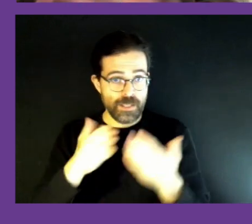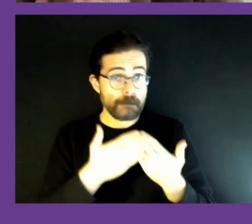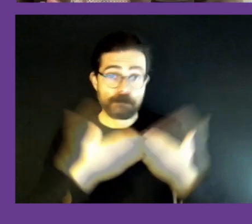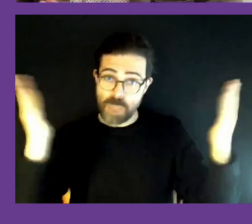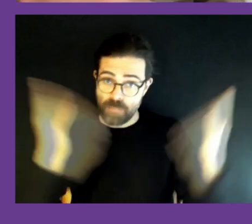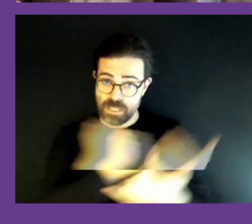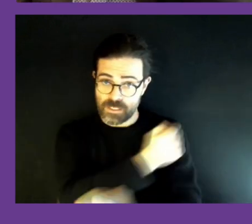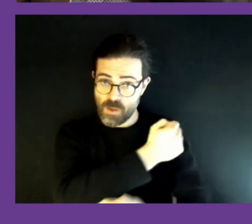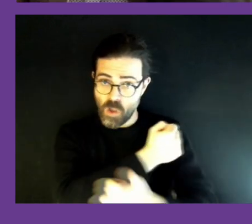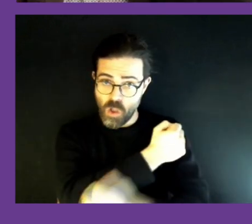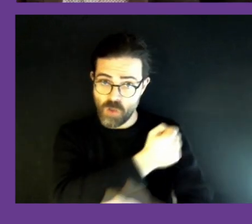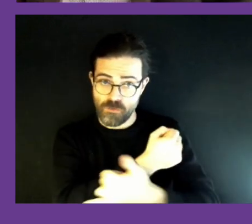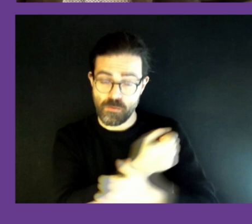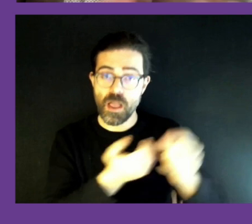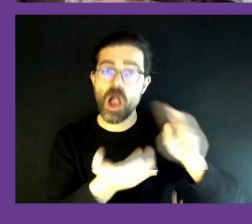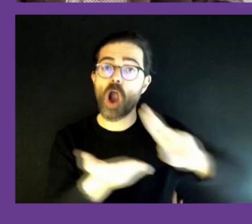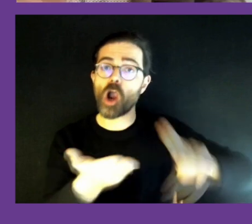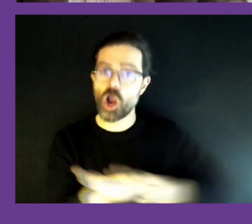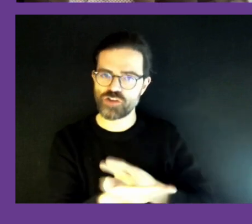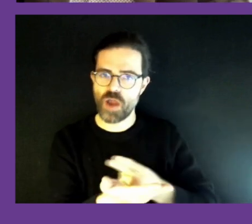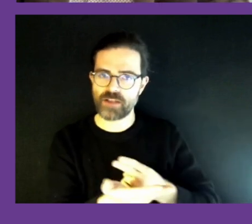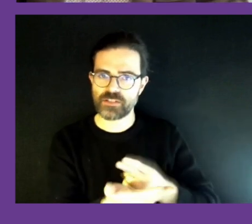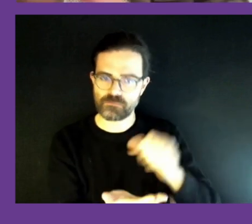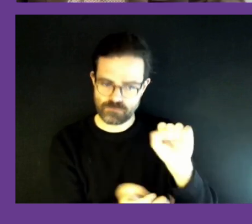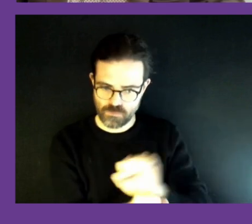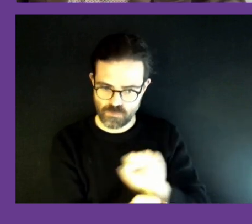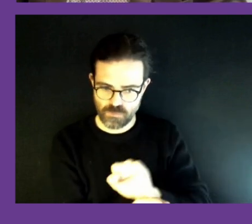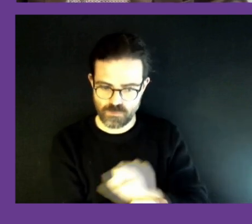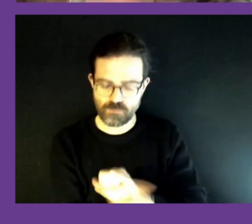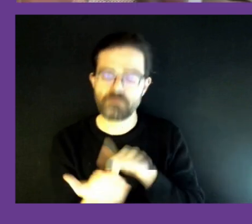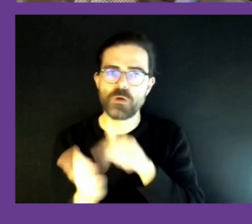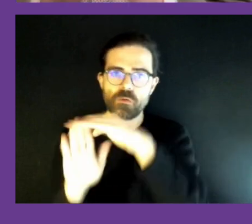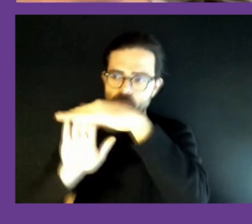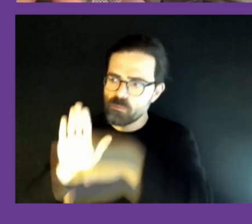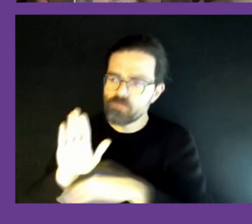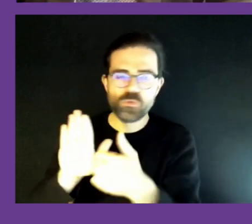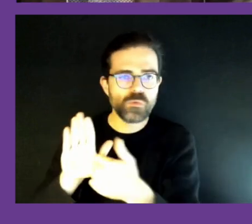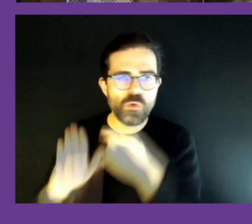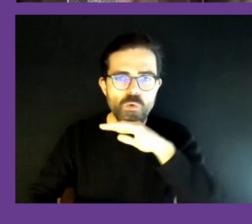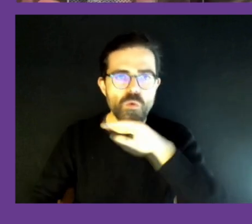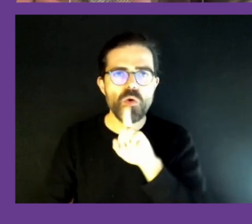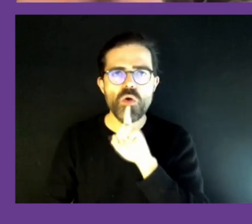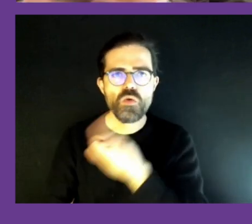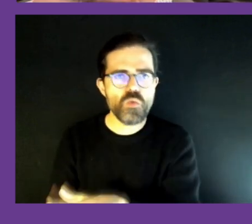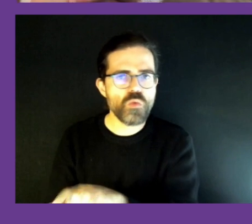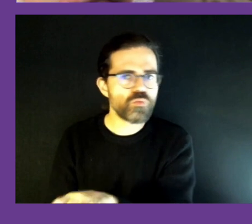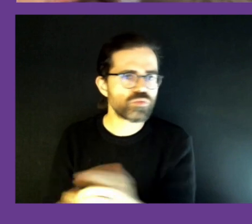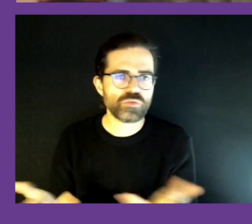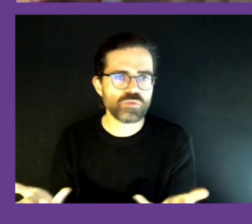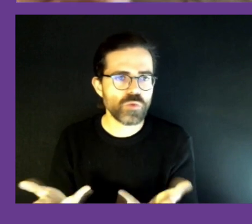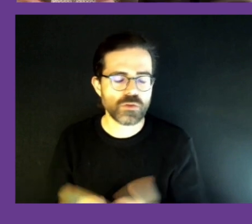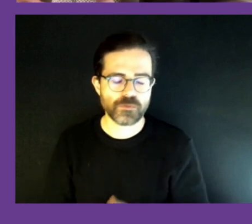you need to fulfill it. So you need to know what are you signing that you're going to fulfill. And according to the